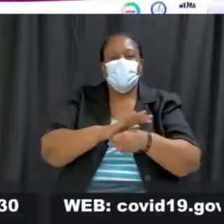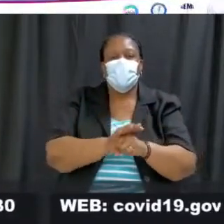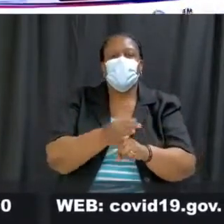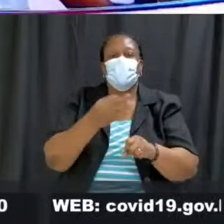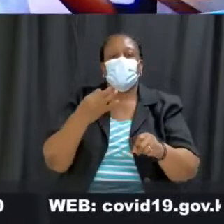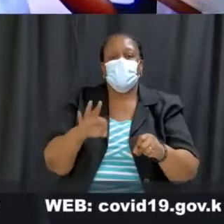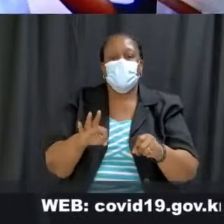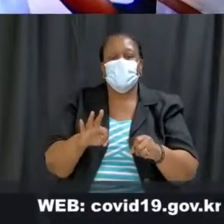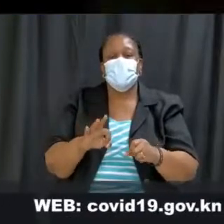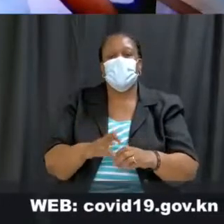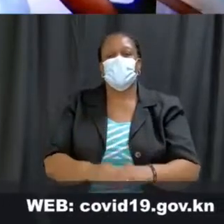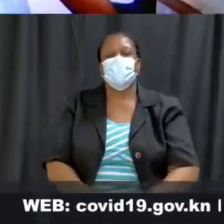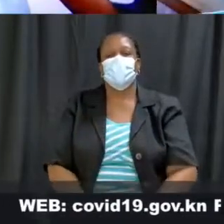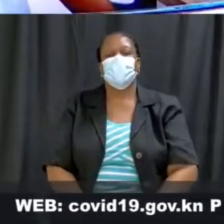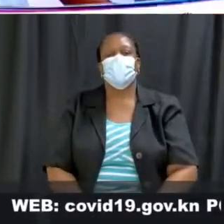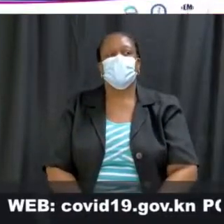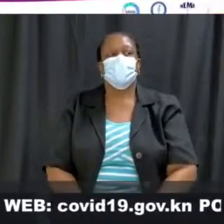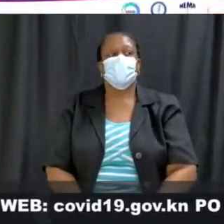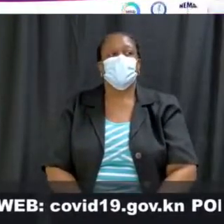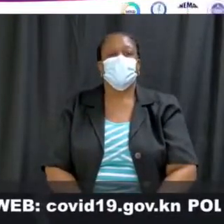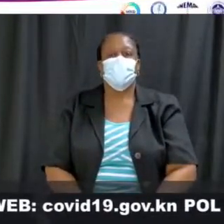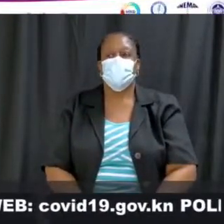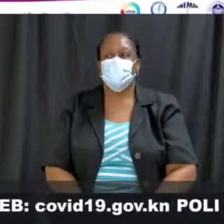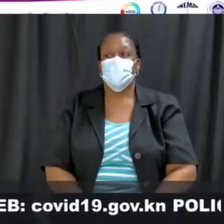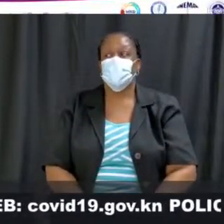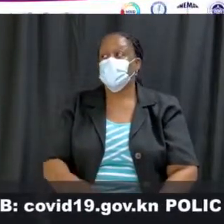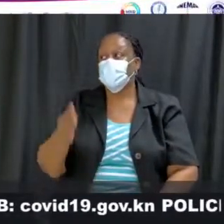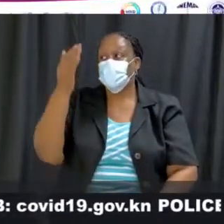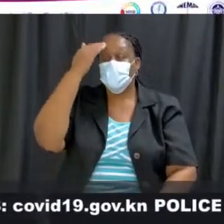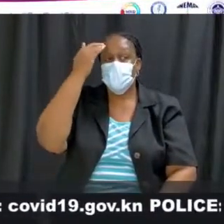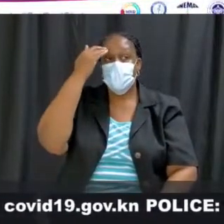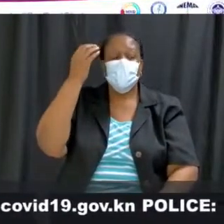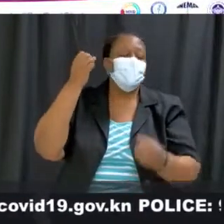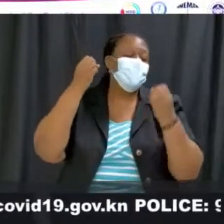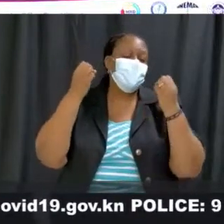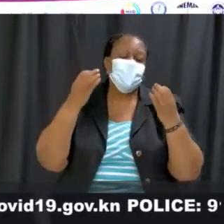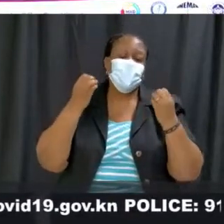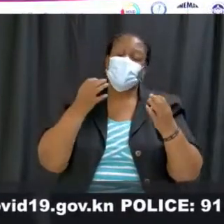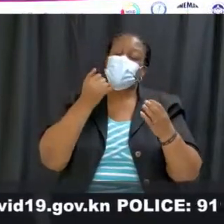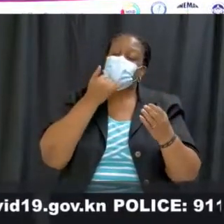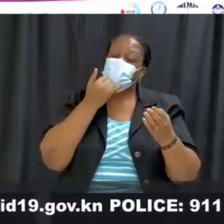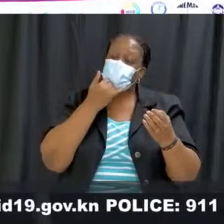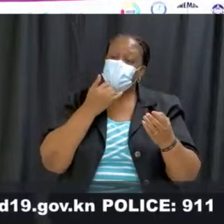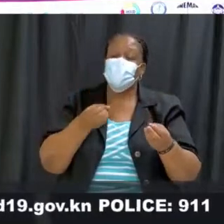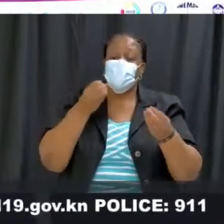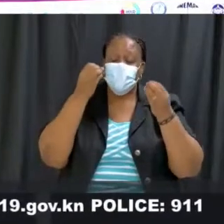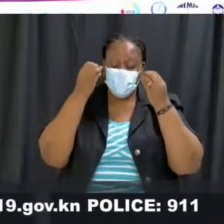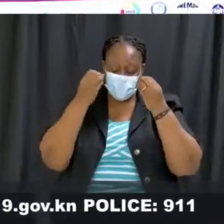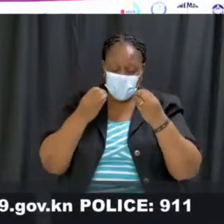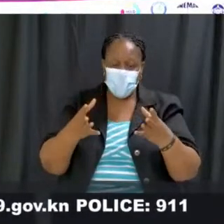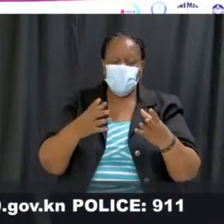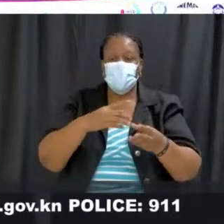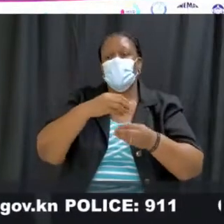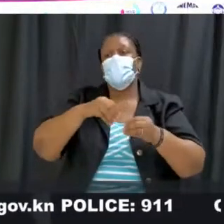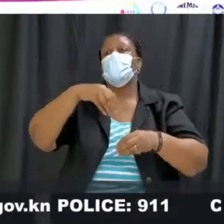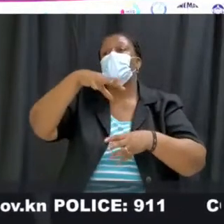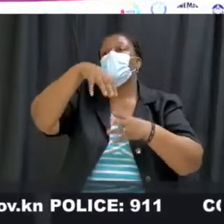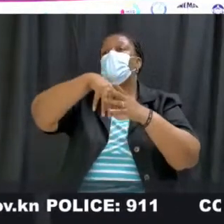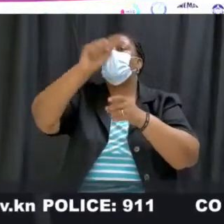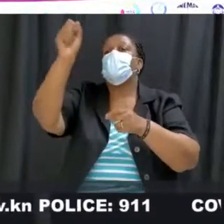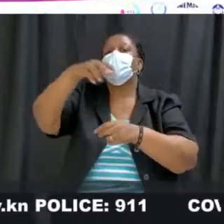COVID-19 pandemic. As you know, there is still a lot of misinformation and disinformation out